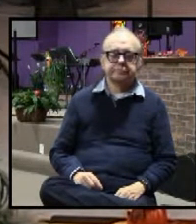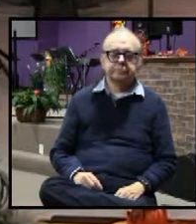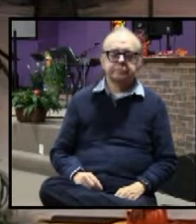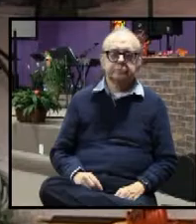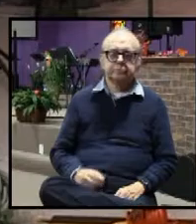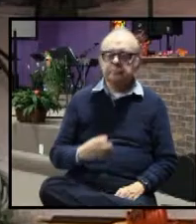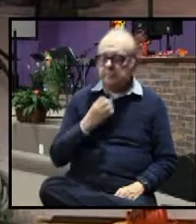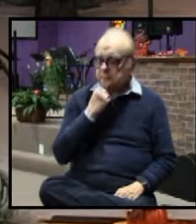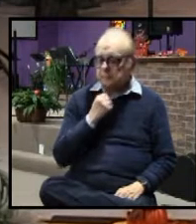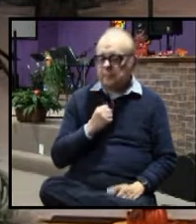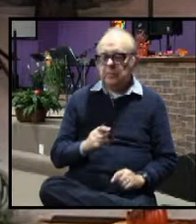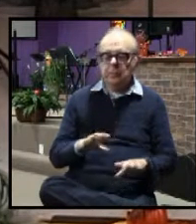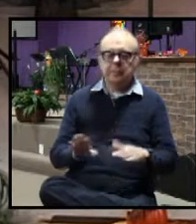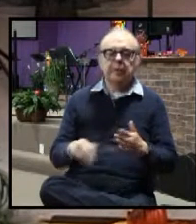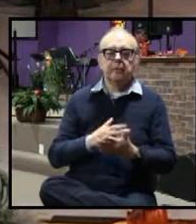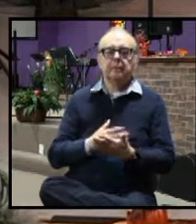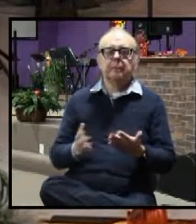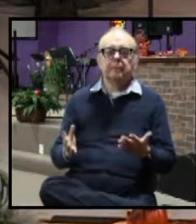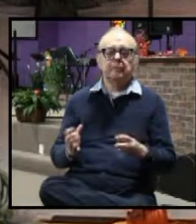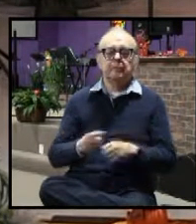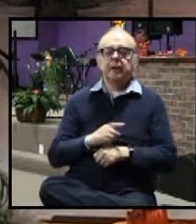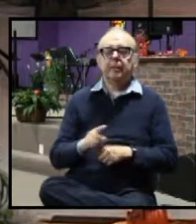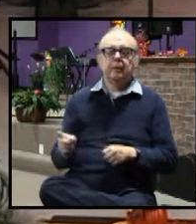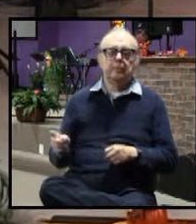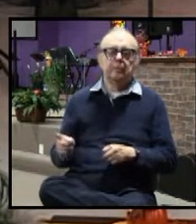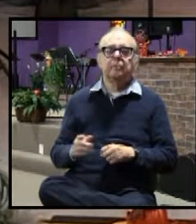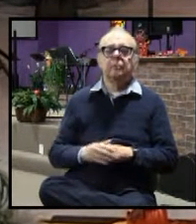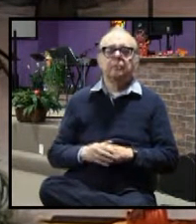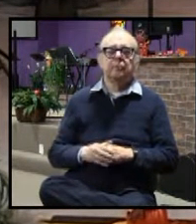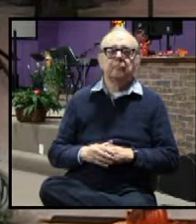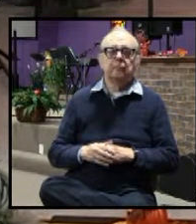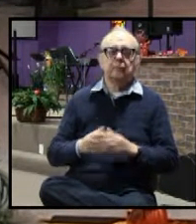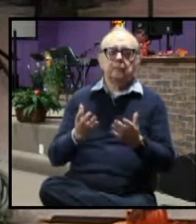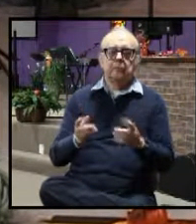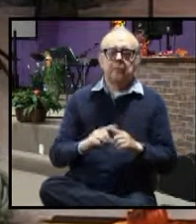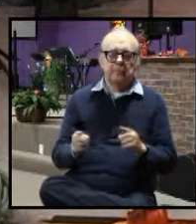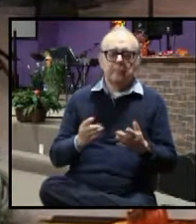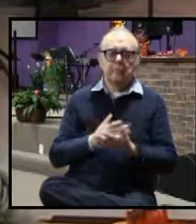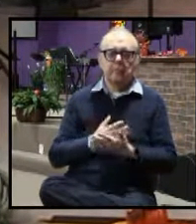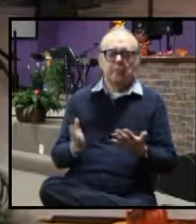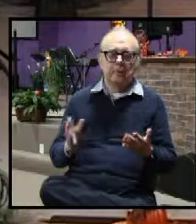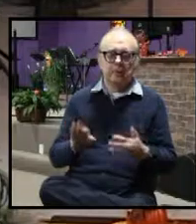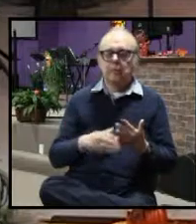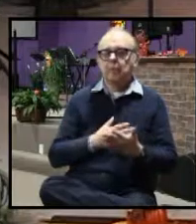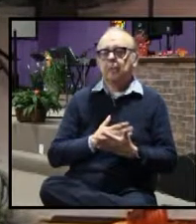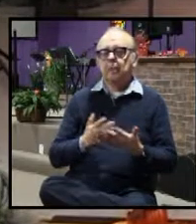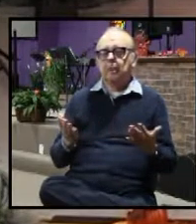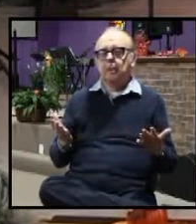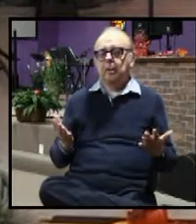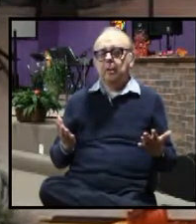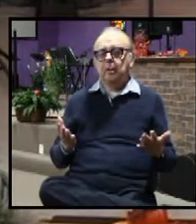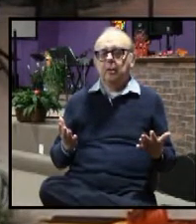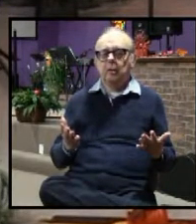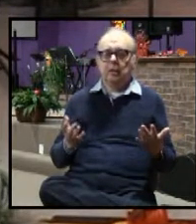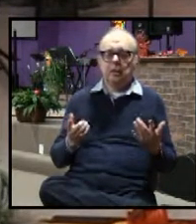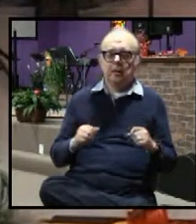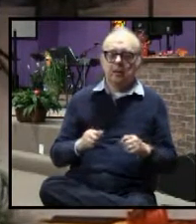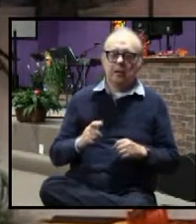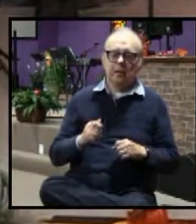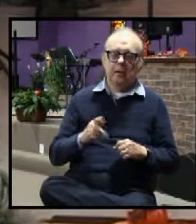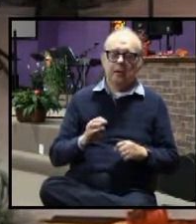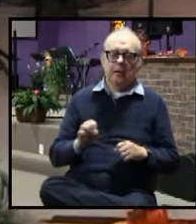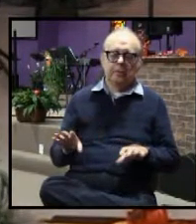they just tried to keep doing things to make them want to do different things and all these things. And